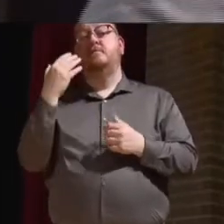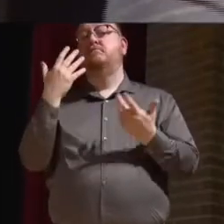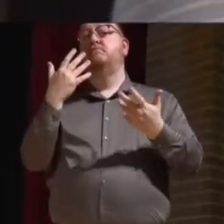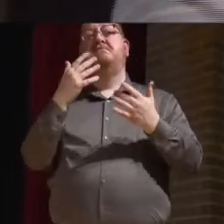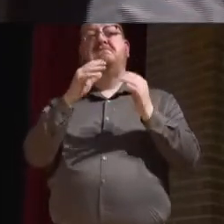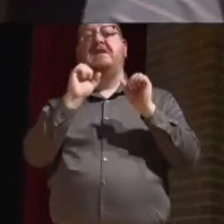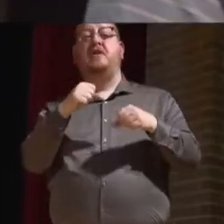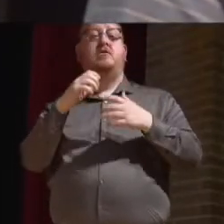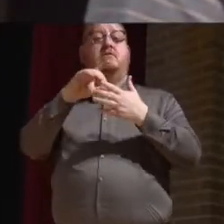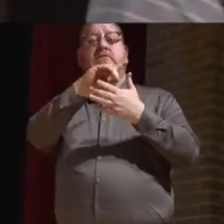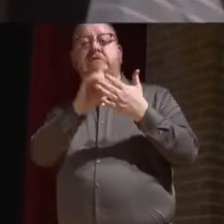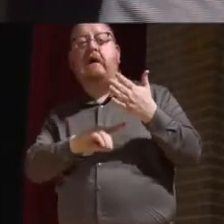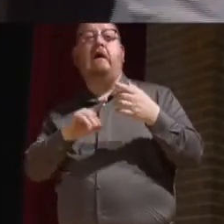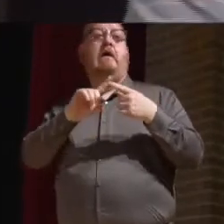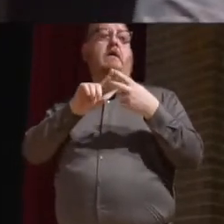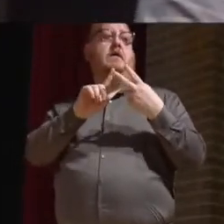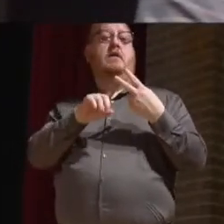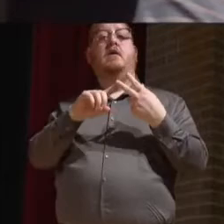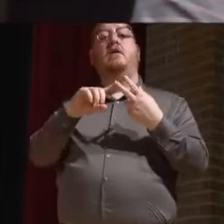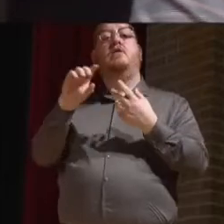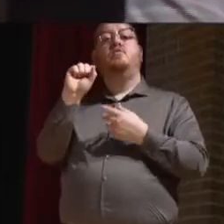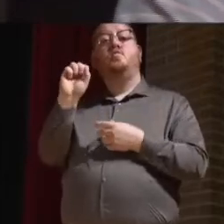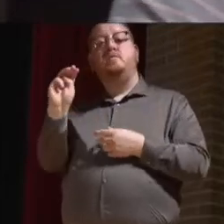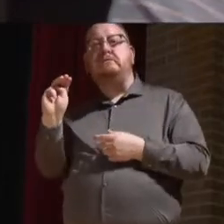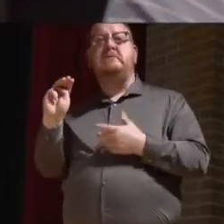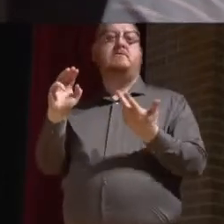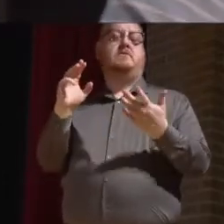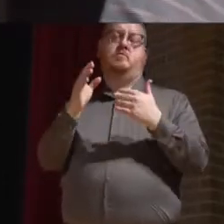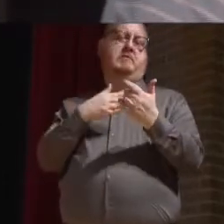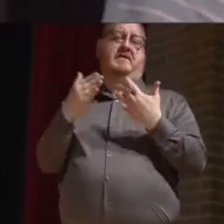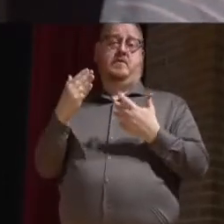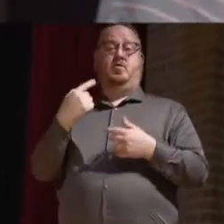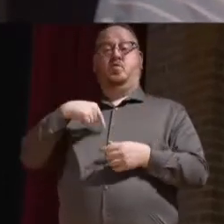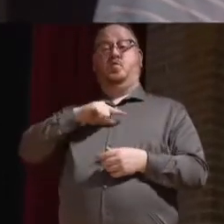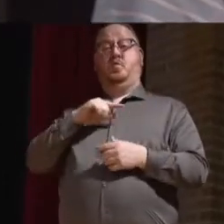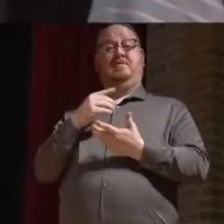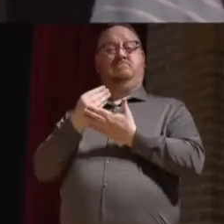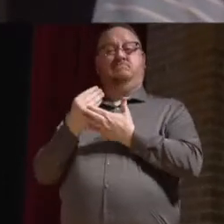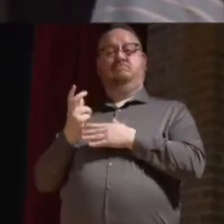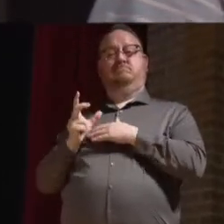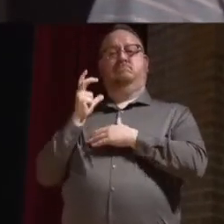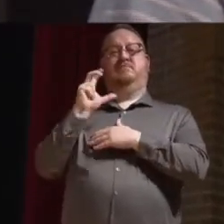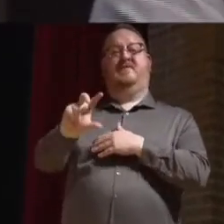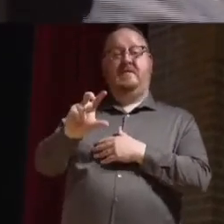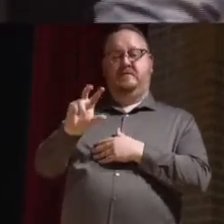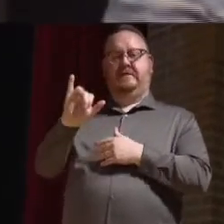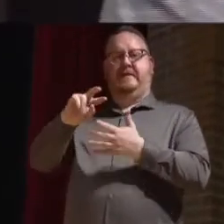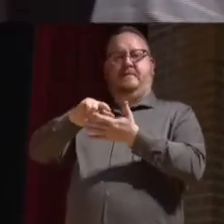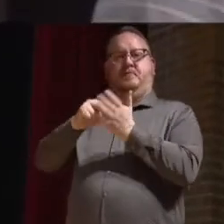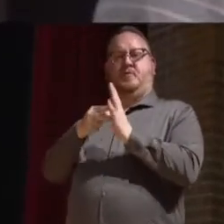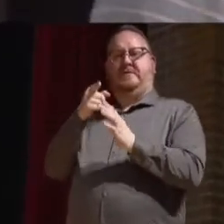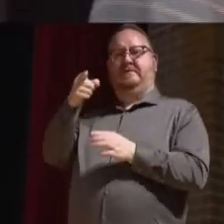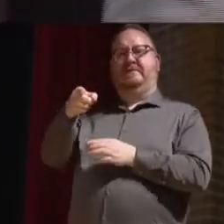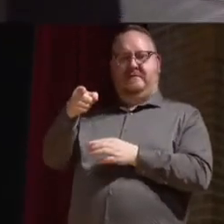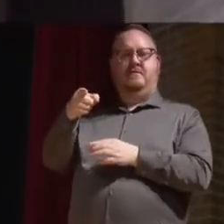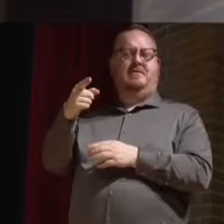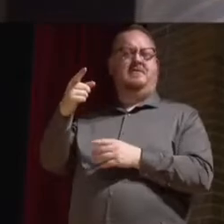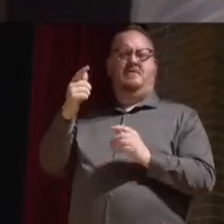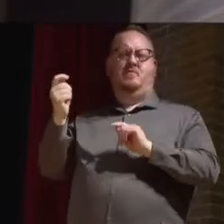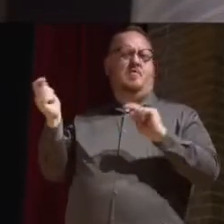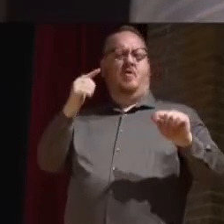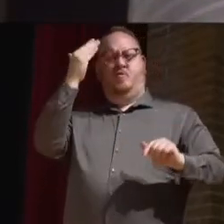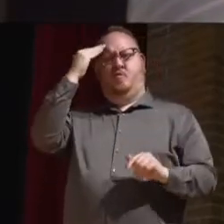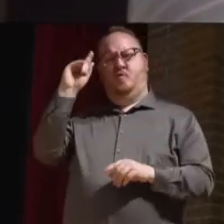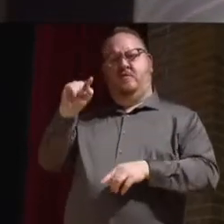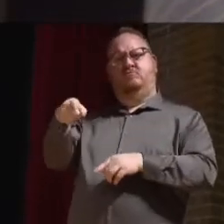media, whatever. We invested that money for that purpose in that location, centrally located. Everyone knows where it's at. So